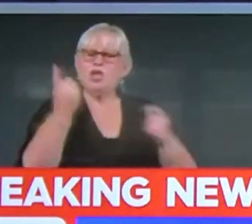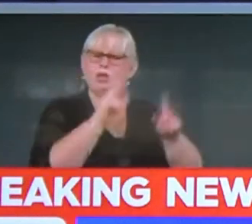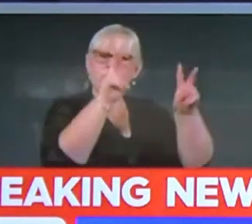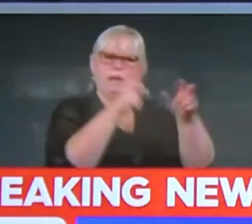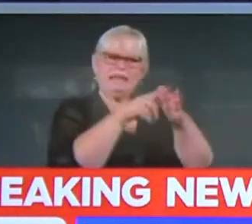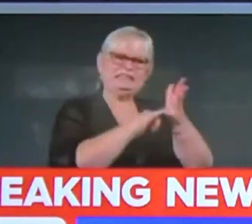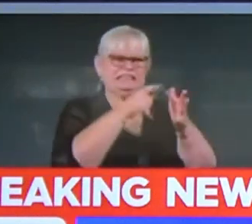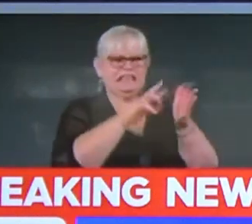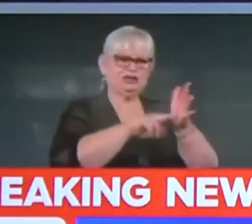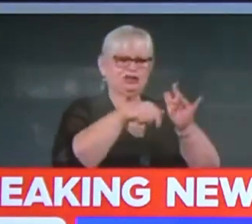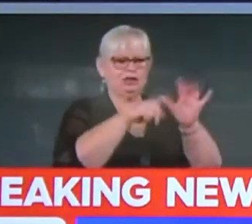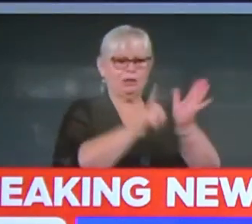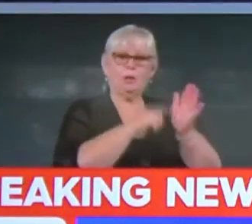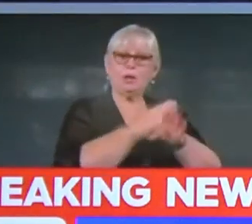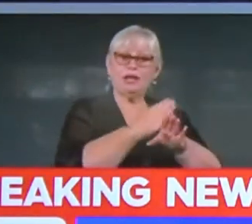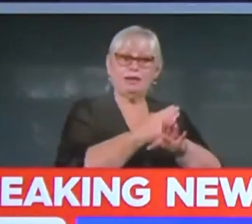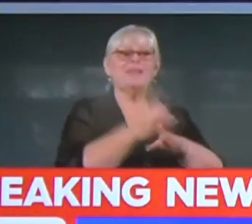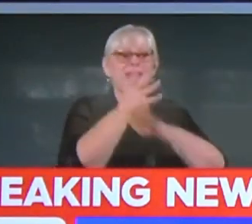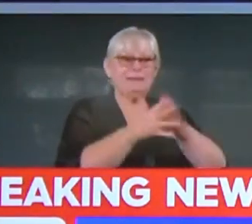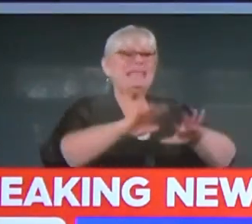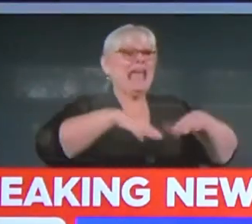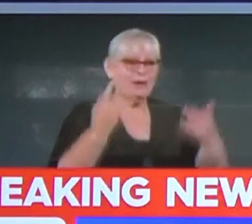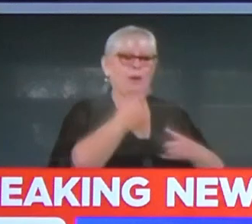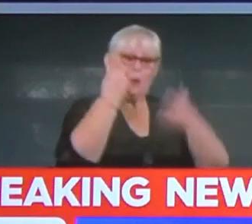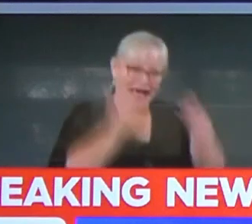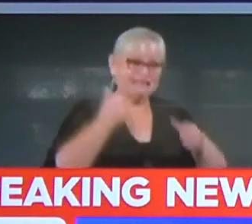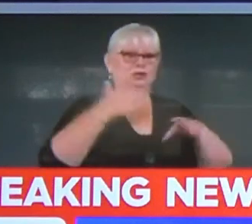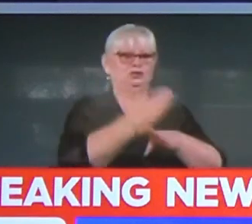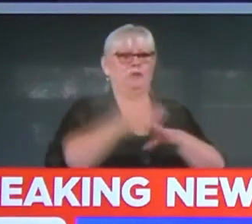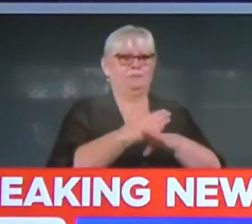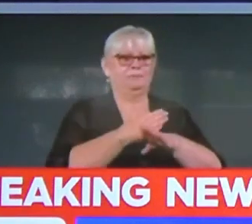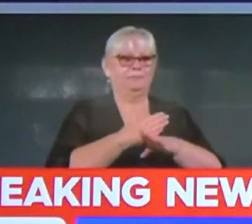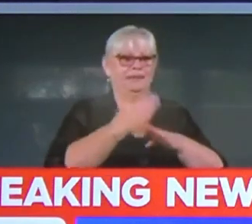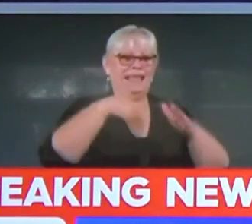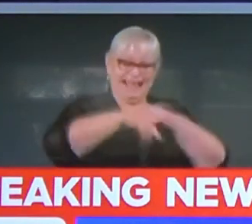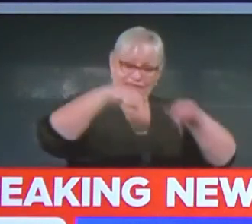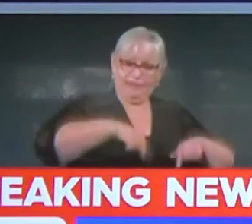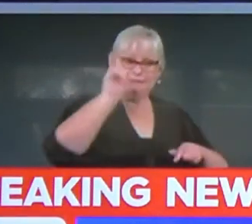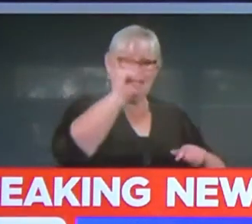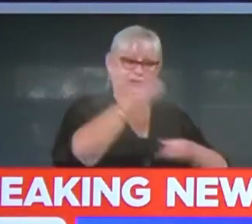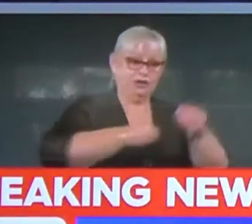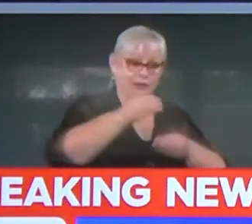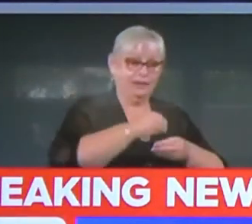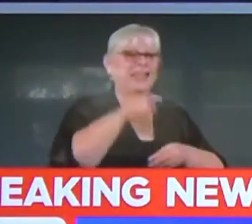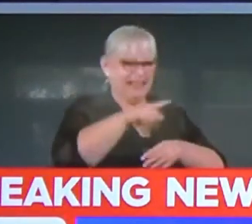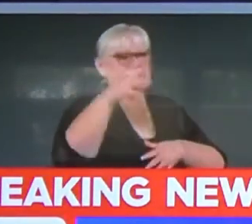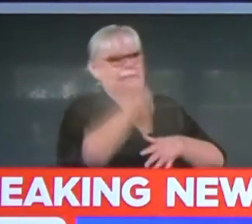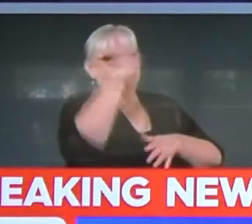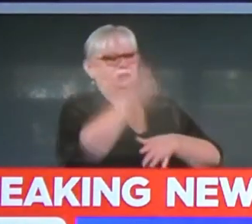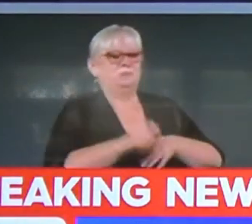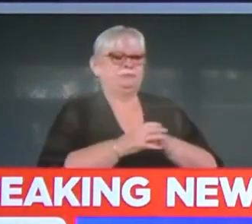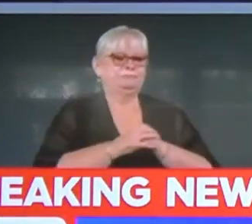worker? Someone who has a job. Everyone who has a job in this economy is an essential